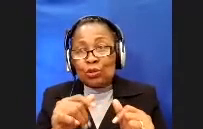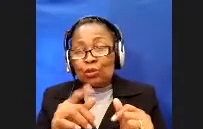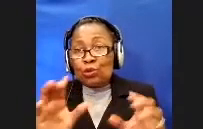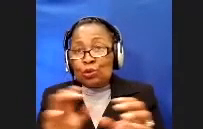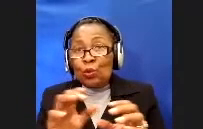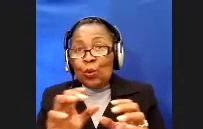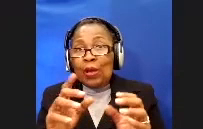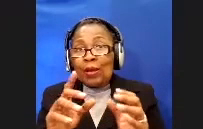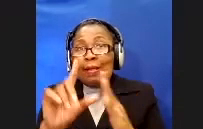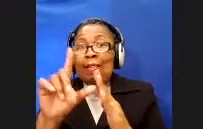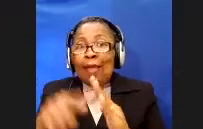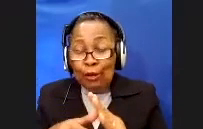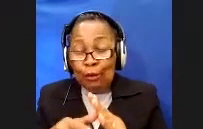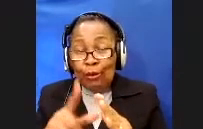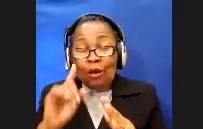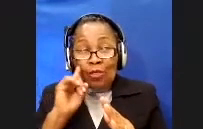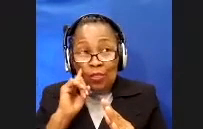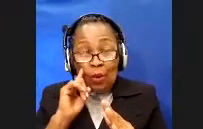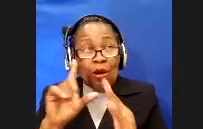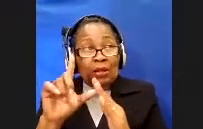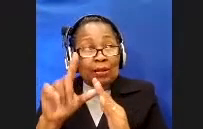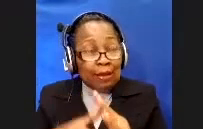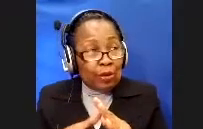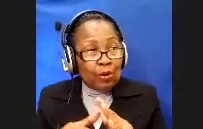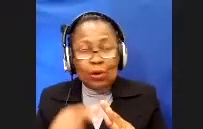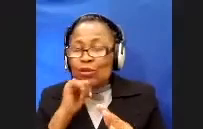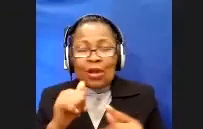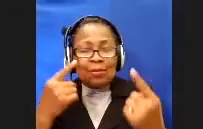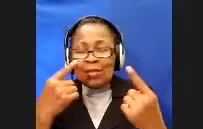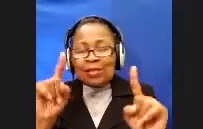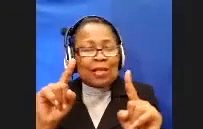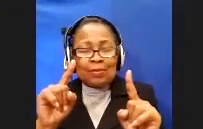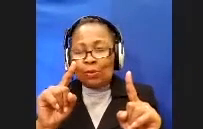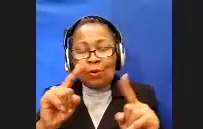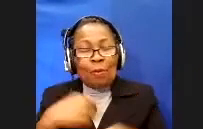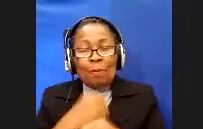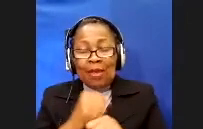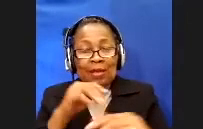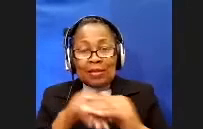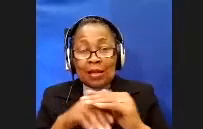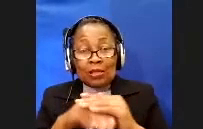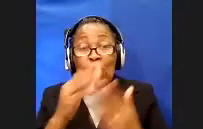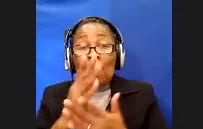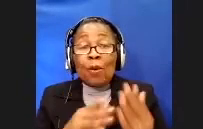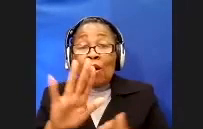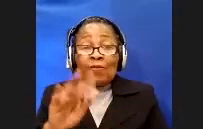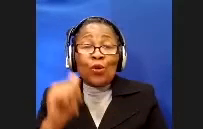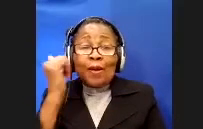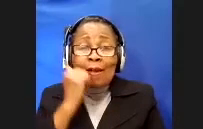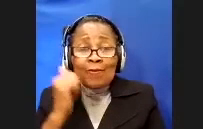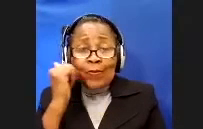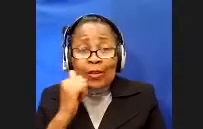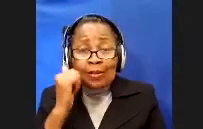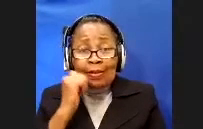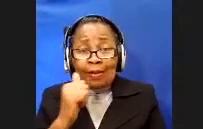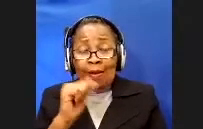later, you will not be successful at making accessibility a part of your everyday work.